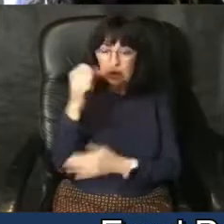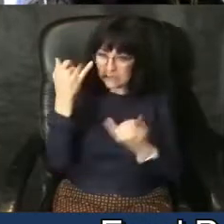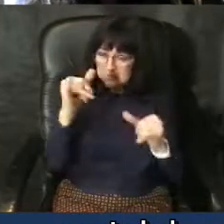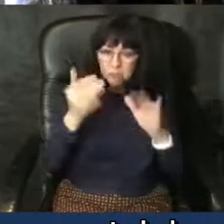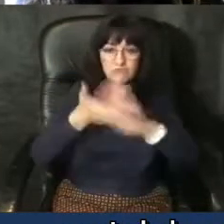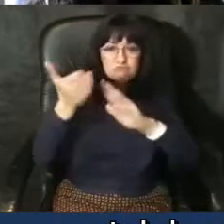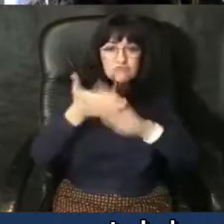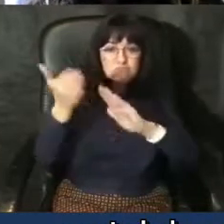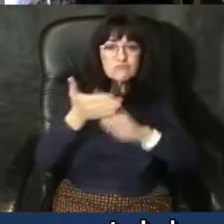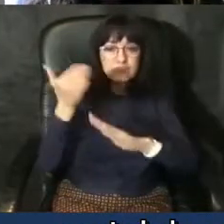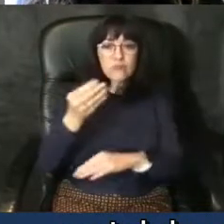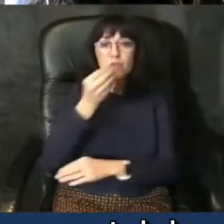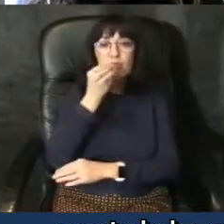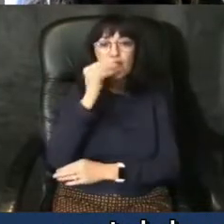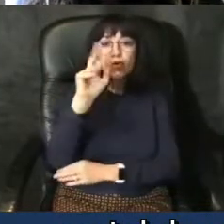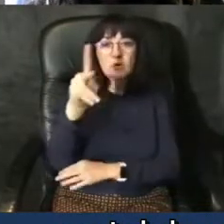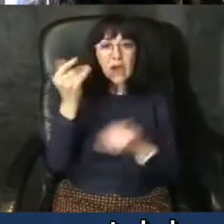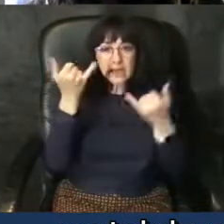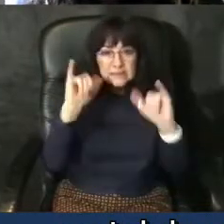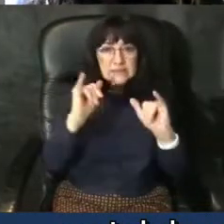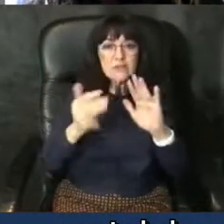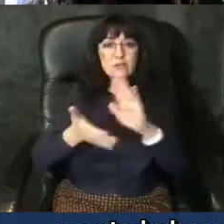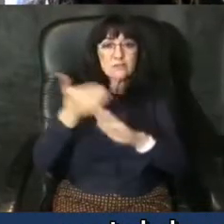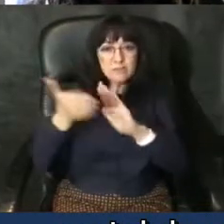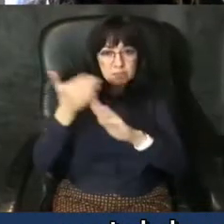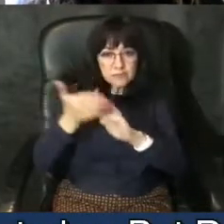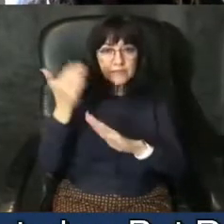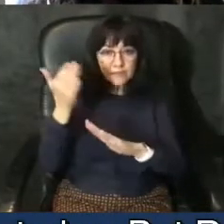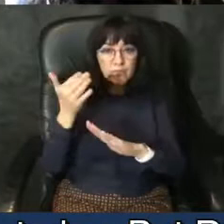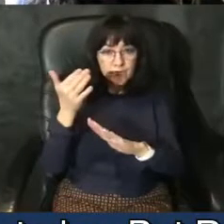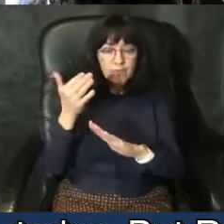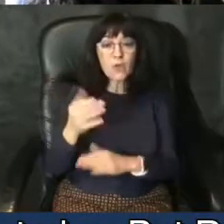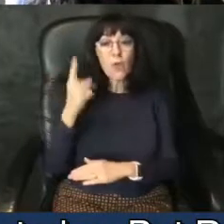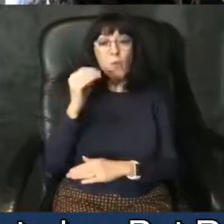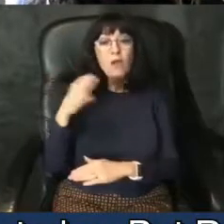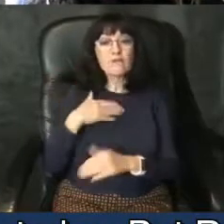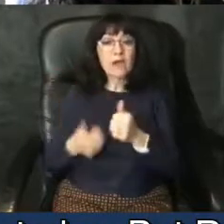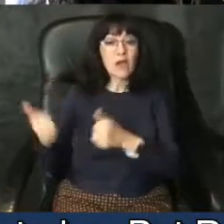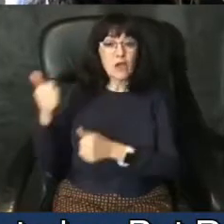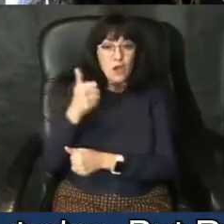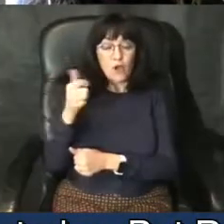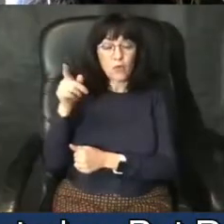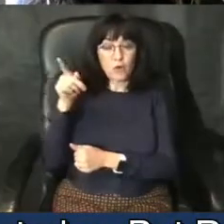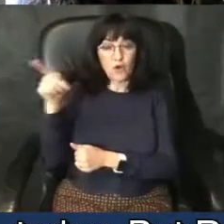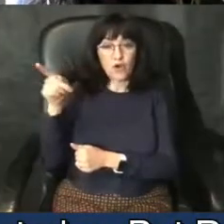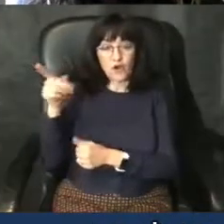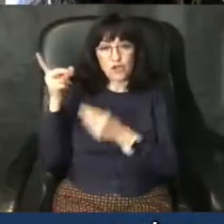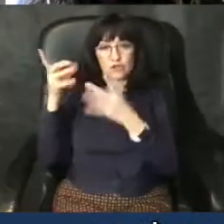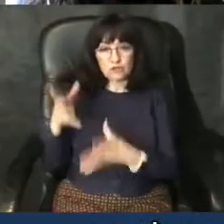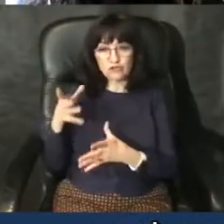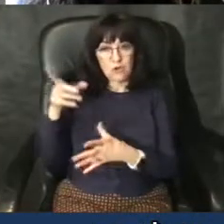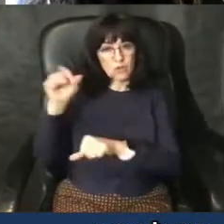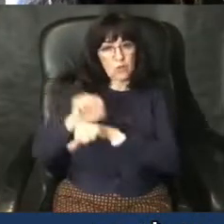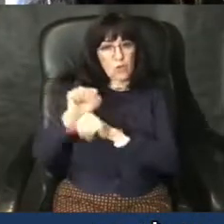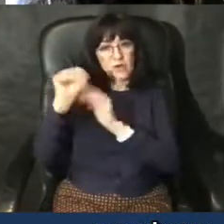programs. And certainly one of our compadre directors that's not with us today, but Renee Beeman and her work at the state service